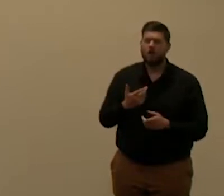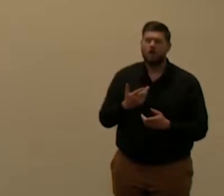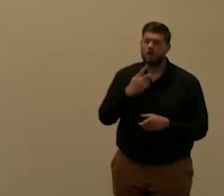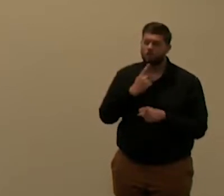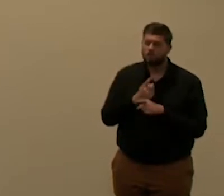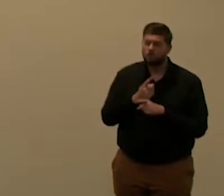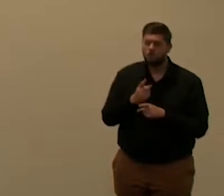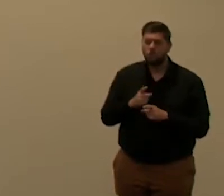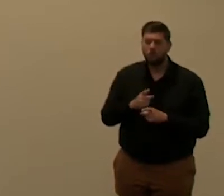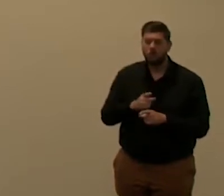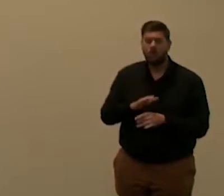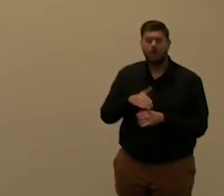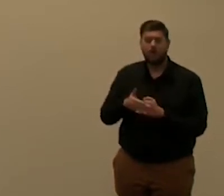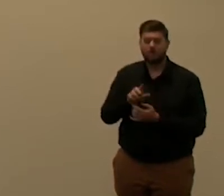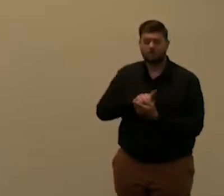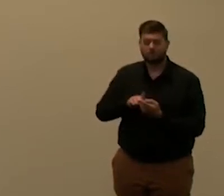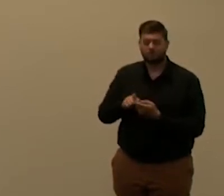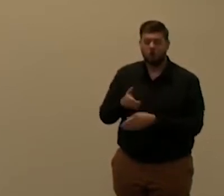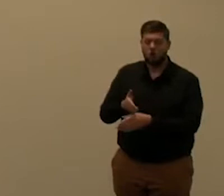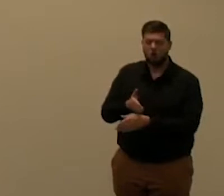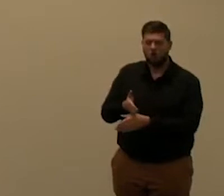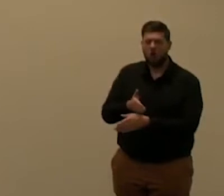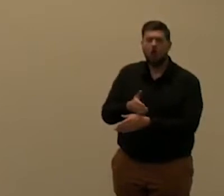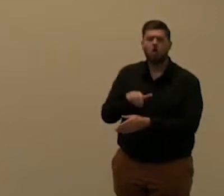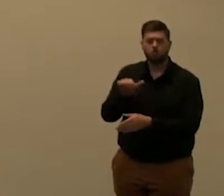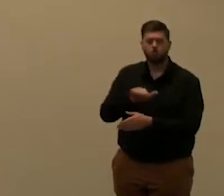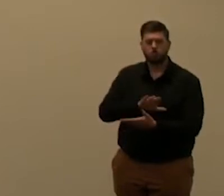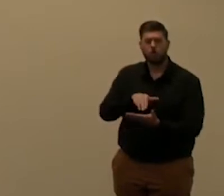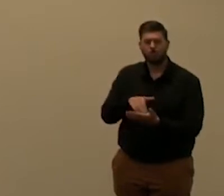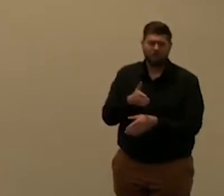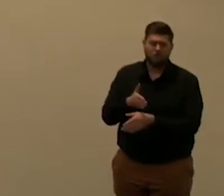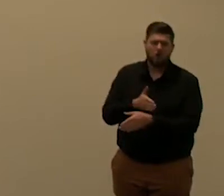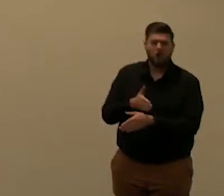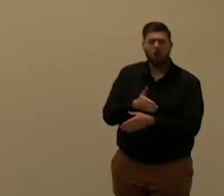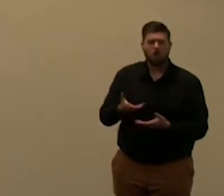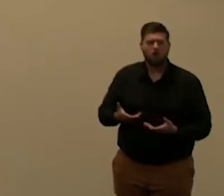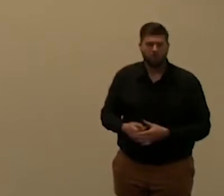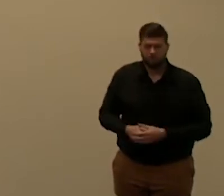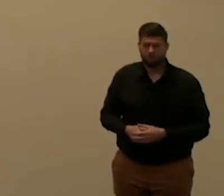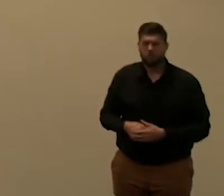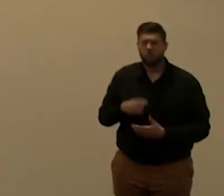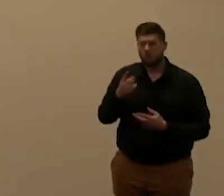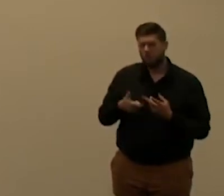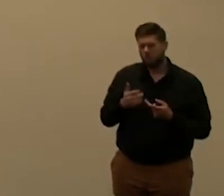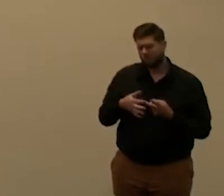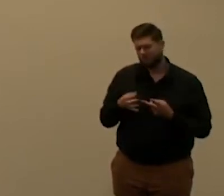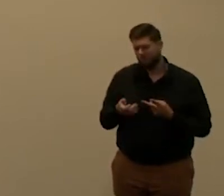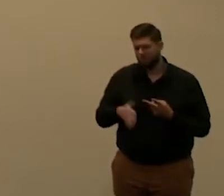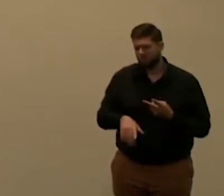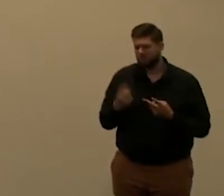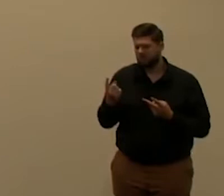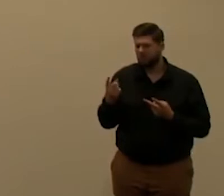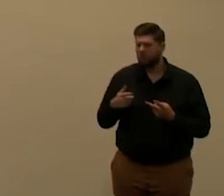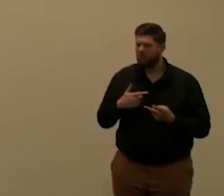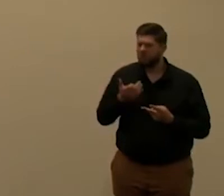make sure that everybody is there on time. A tip that I got from somebody else was spend the first few